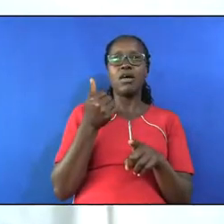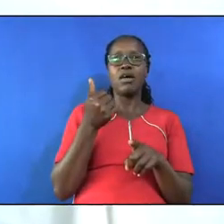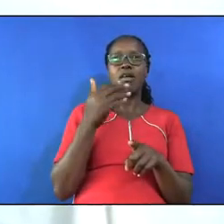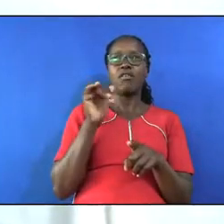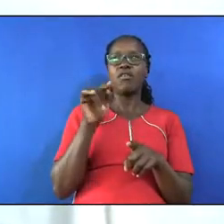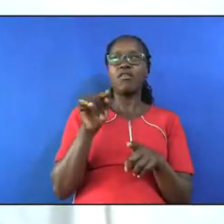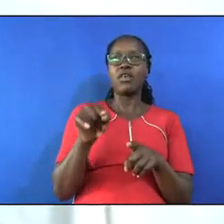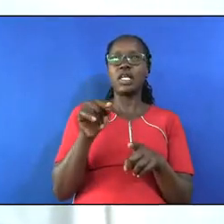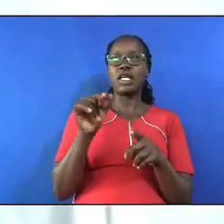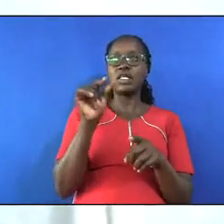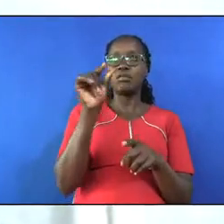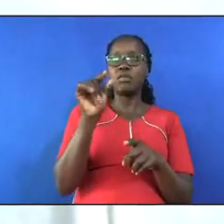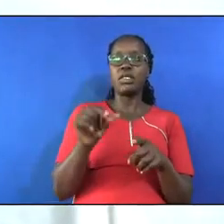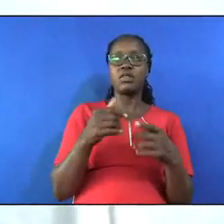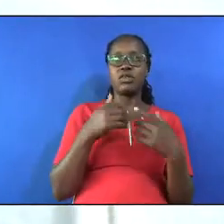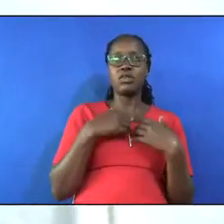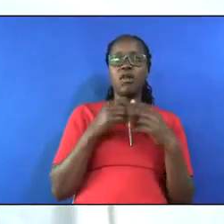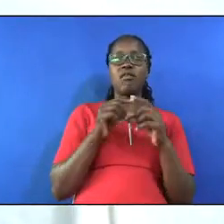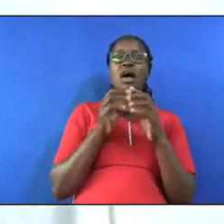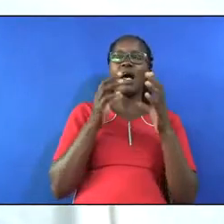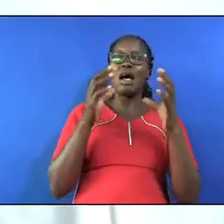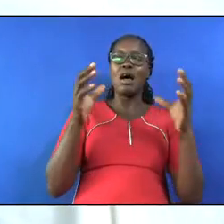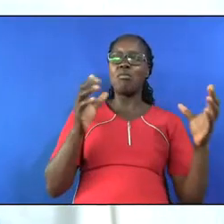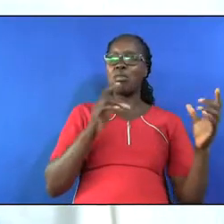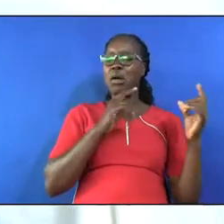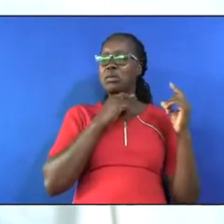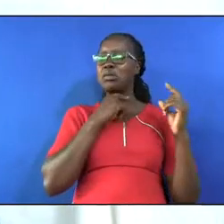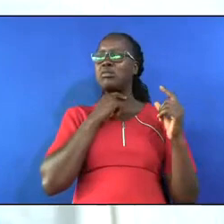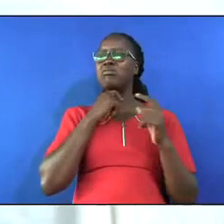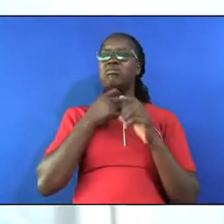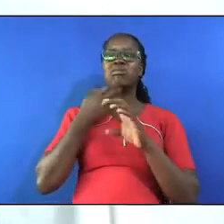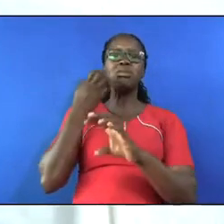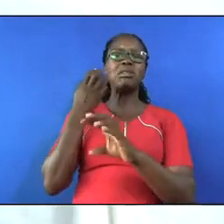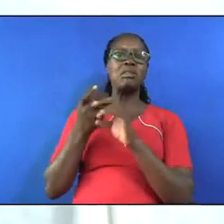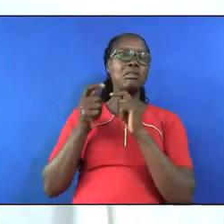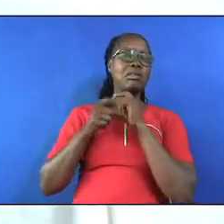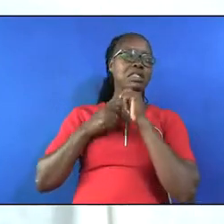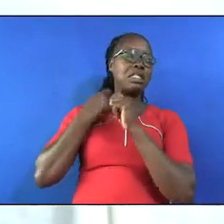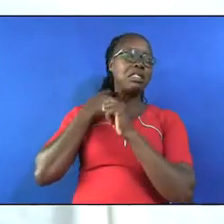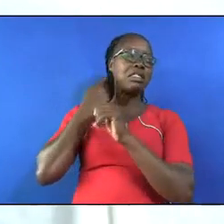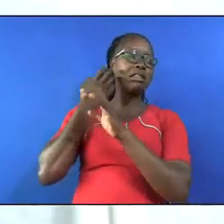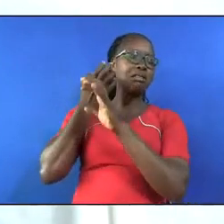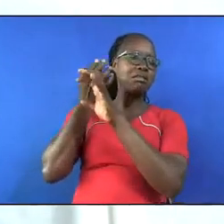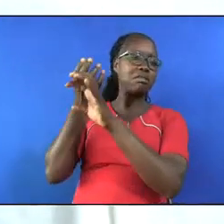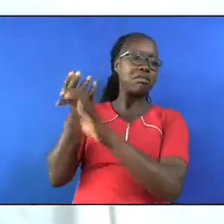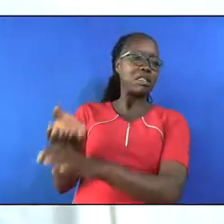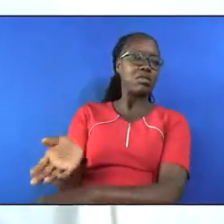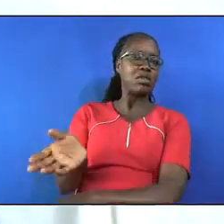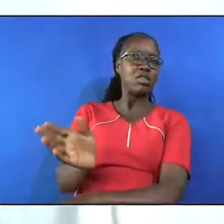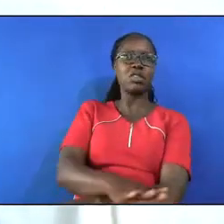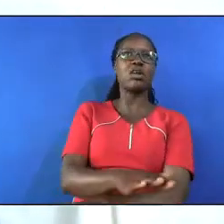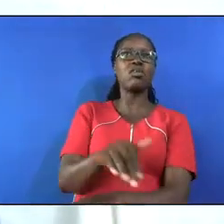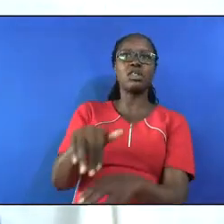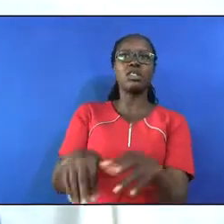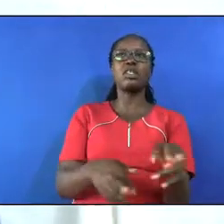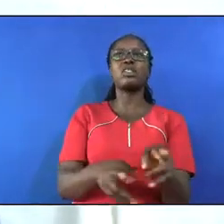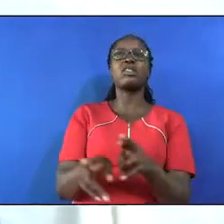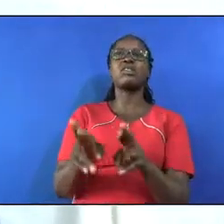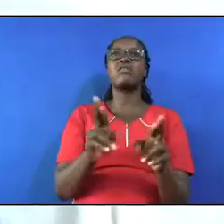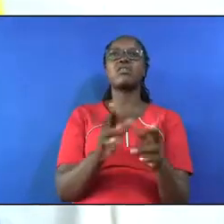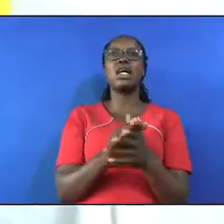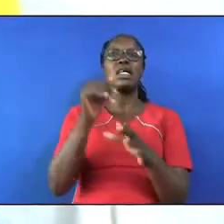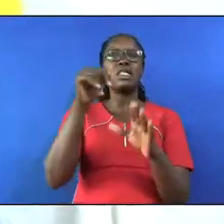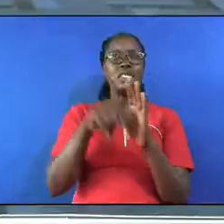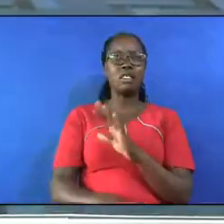for that person to have a large millstone tied round his neck and mm-hmm. be drowned into the deep